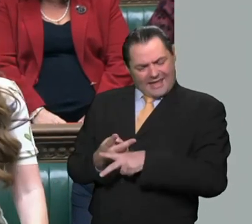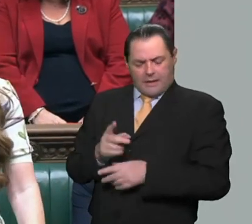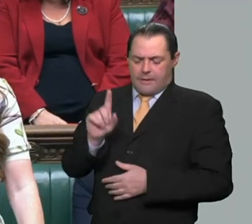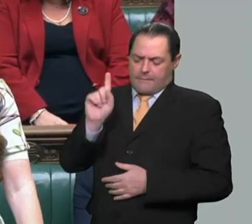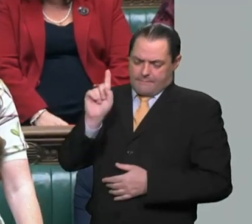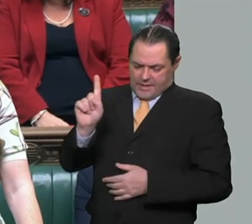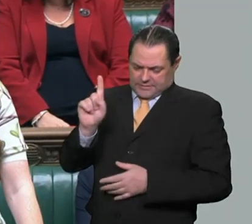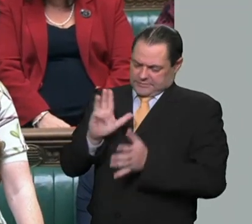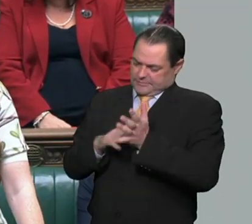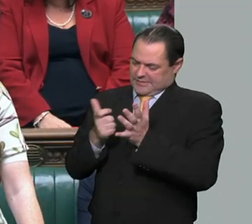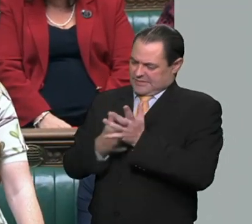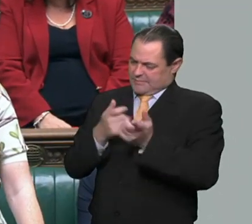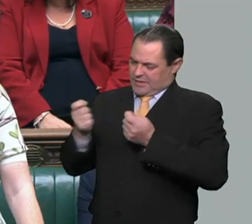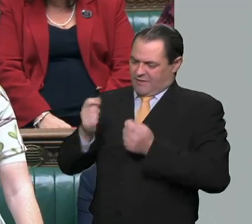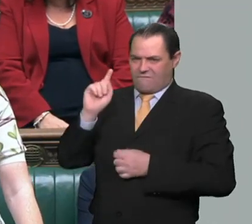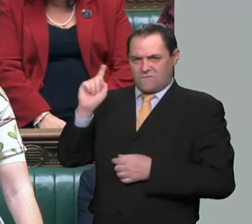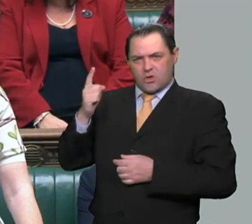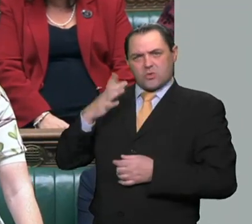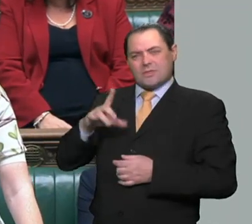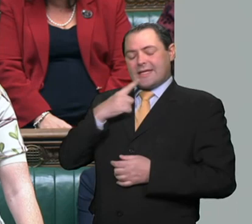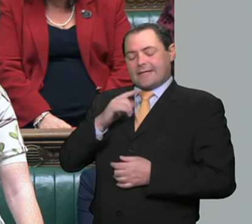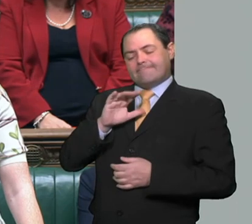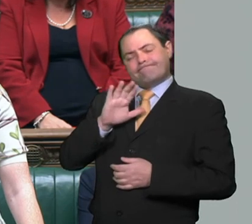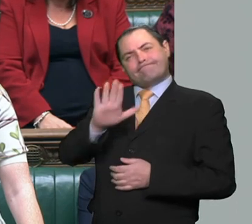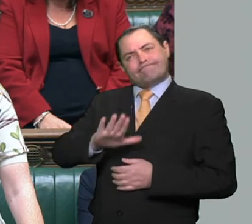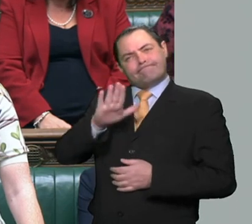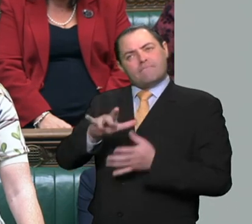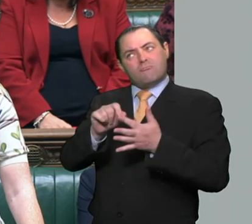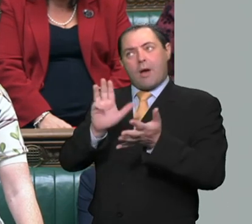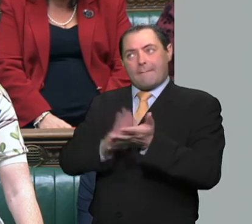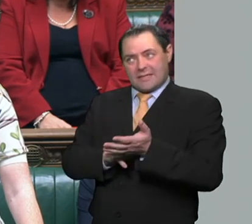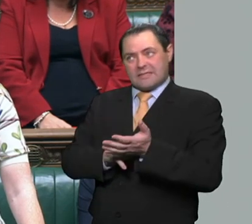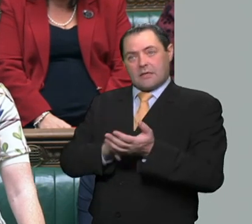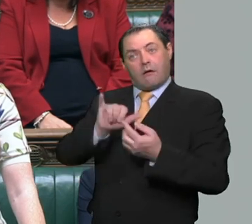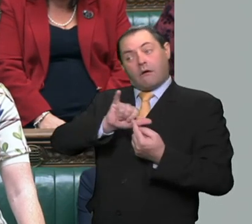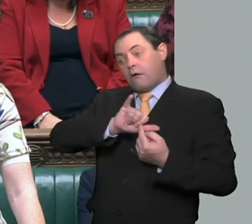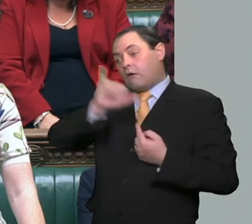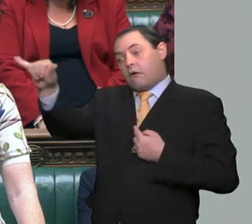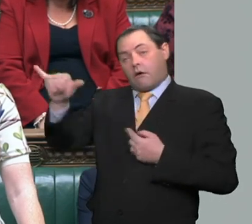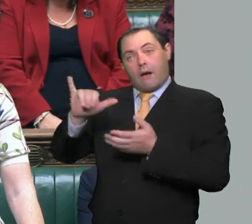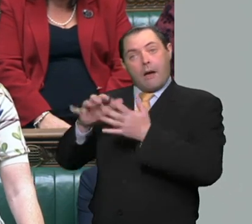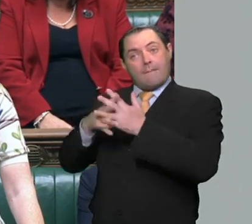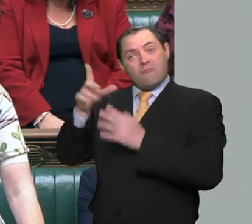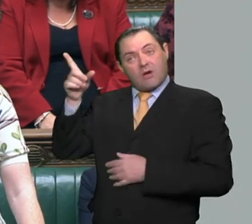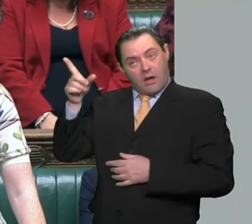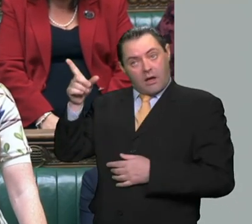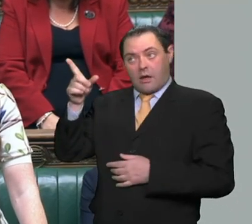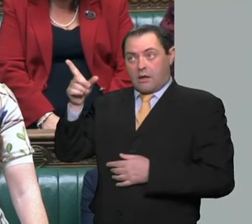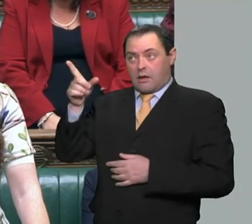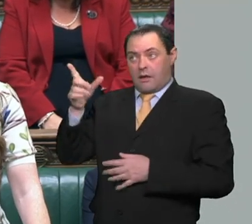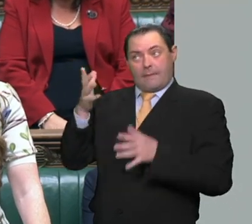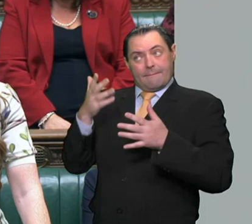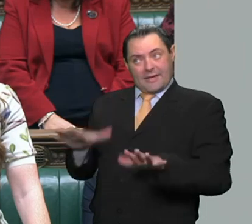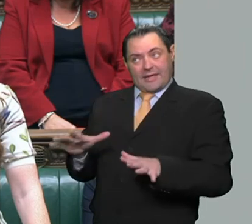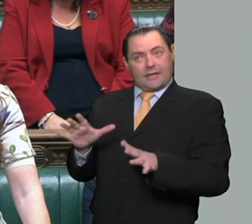can I begin by offering my commiserations to the Prime Minister after he flew away to the US and made